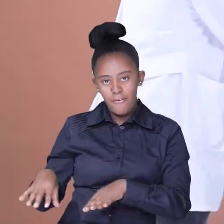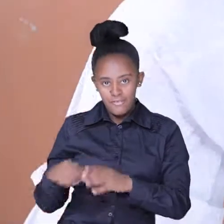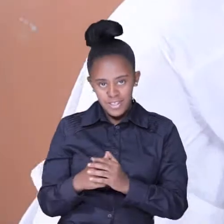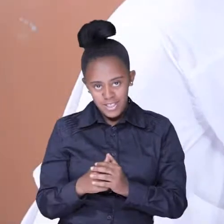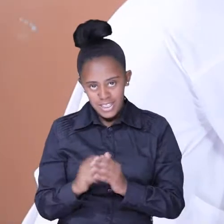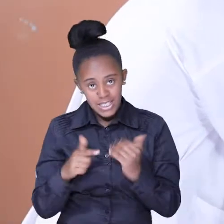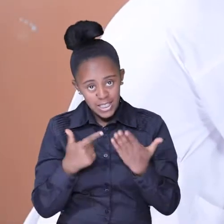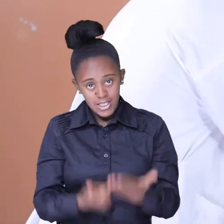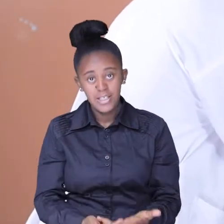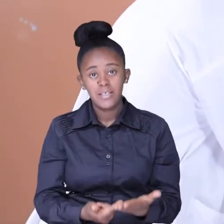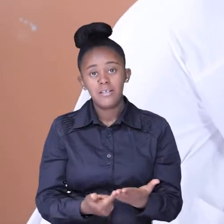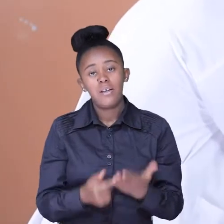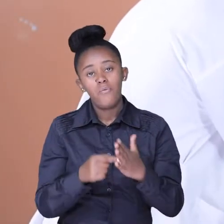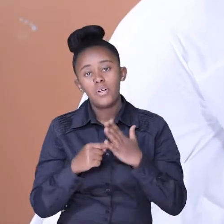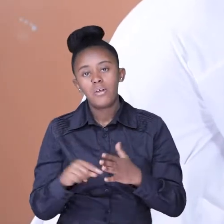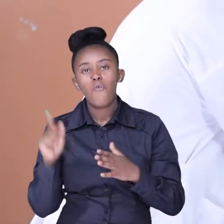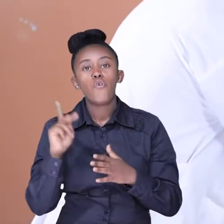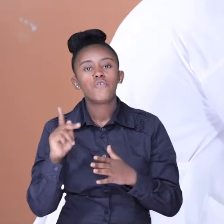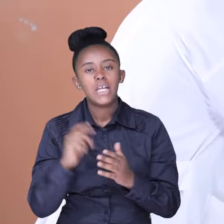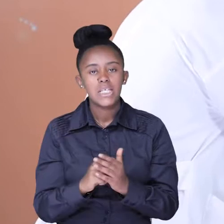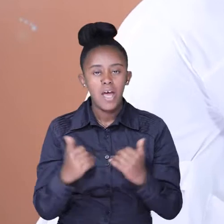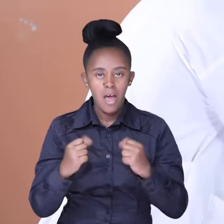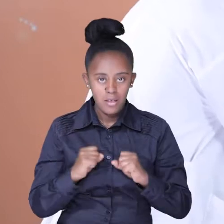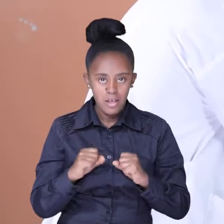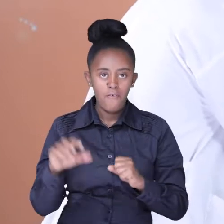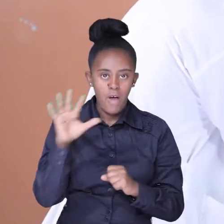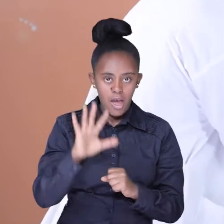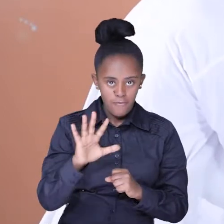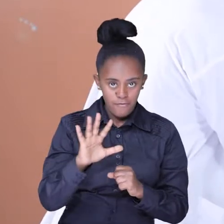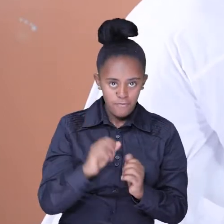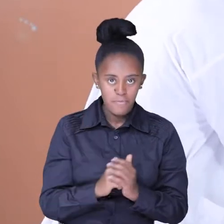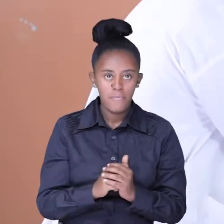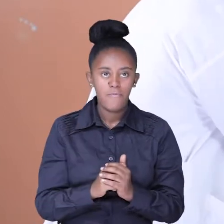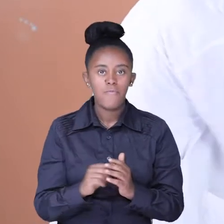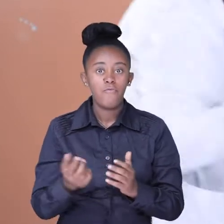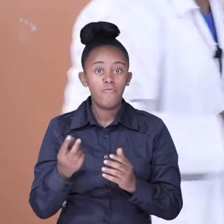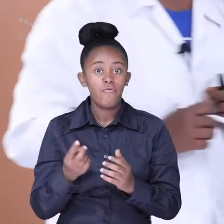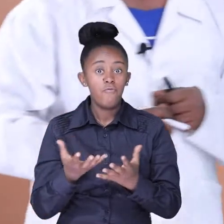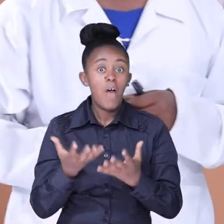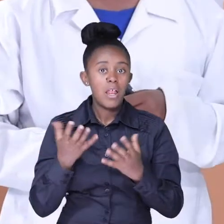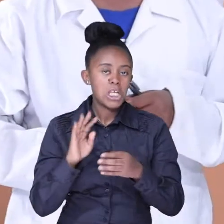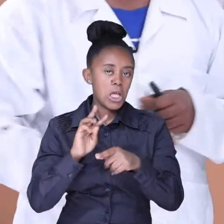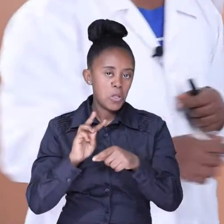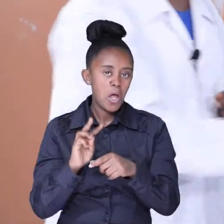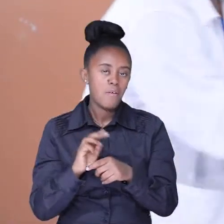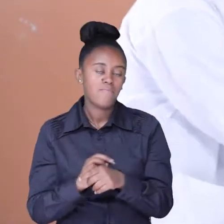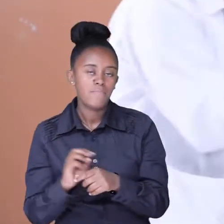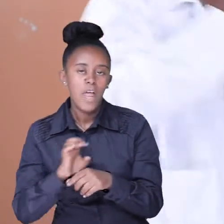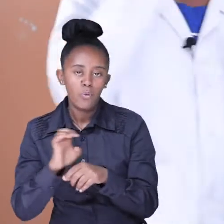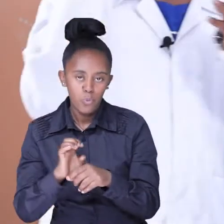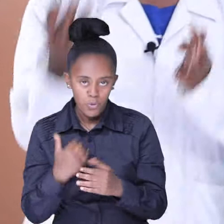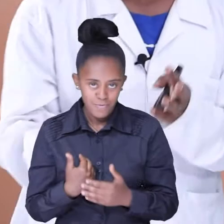So this, for example, phosphorus have 5 valence electron in outermost shells.